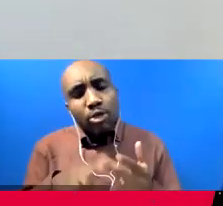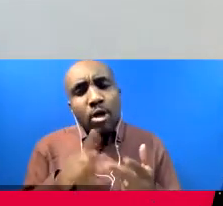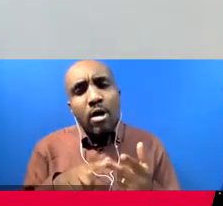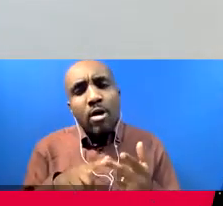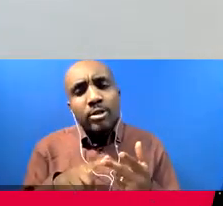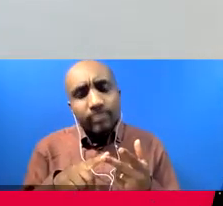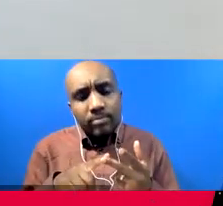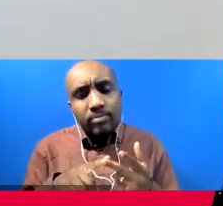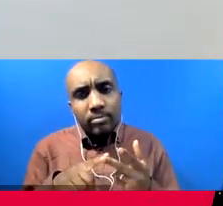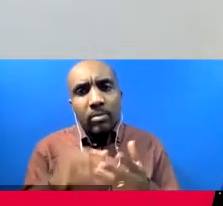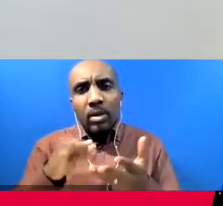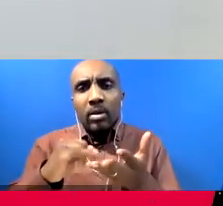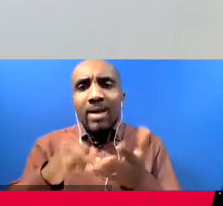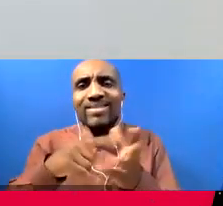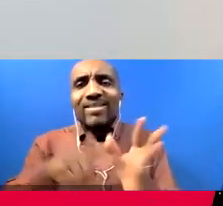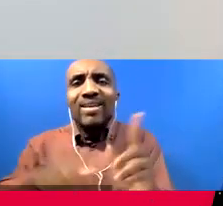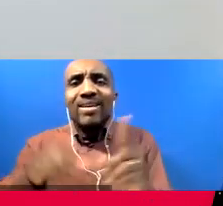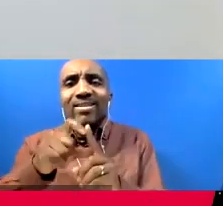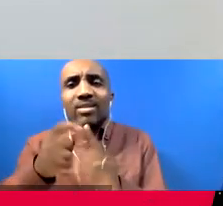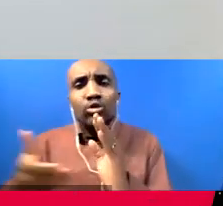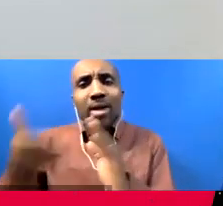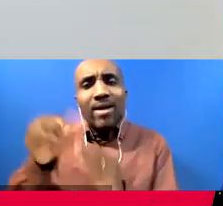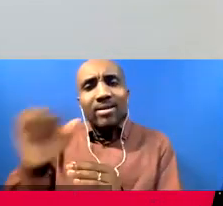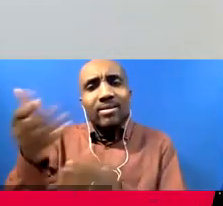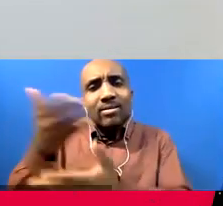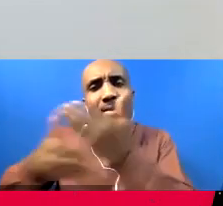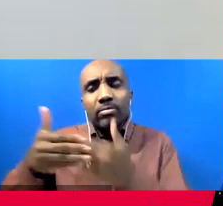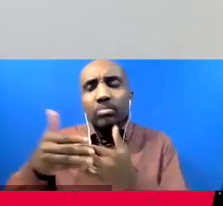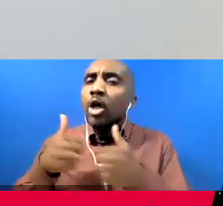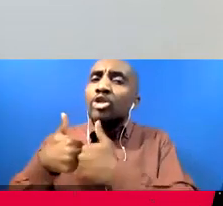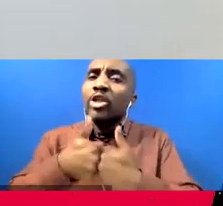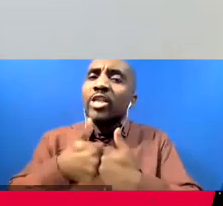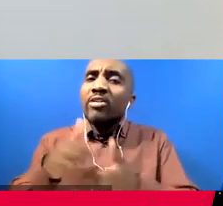last thing I learned on a concrete level, and it's building also on what Said was saying,